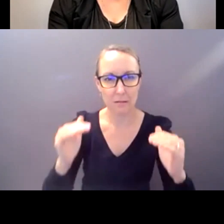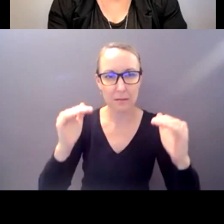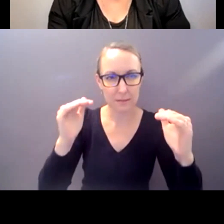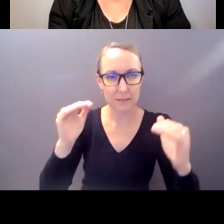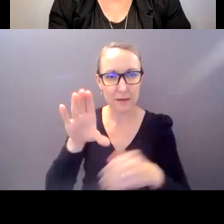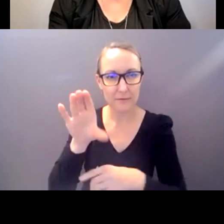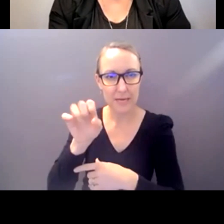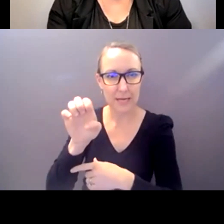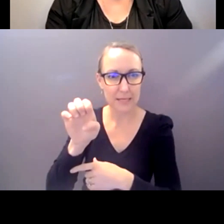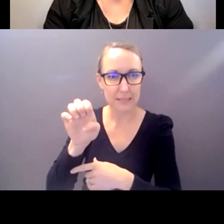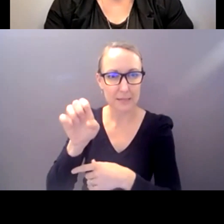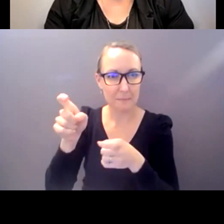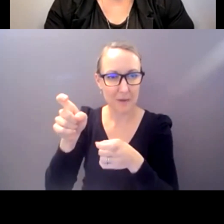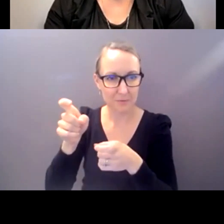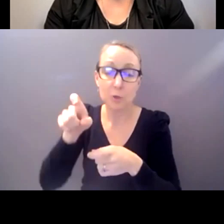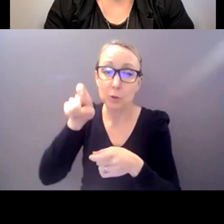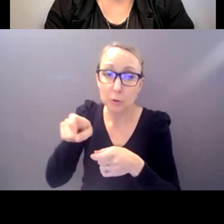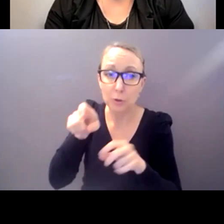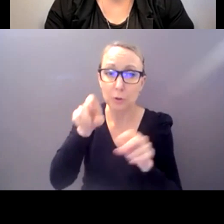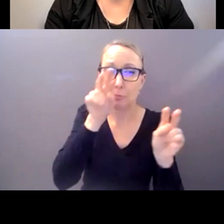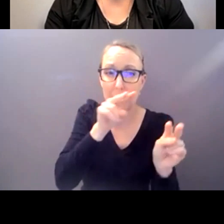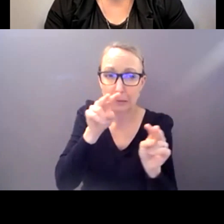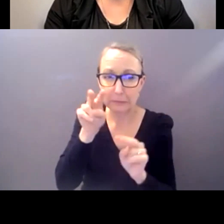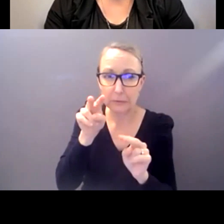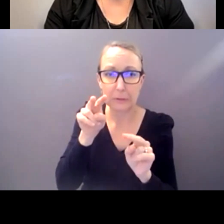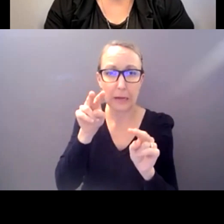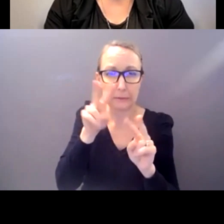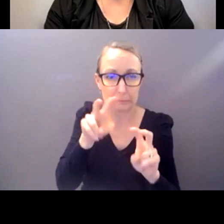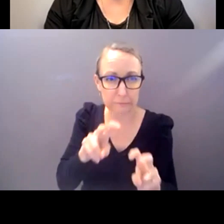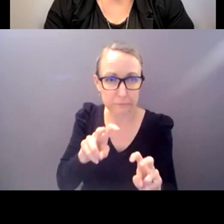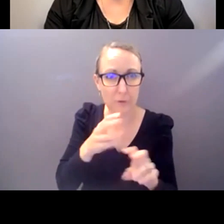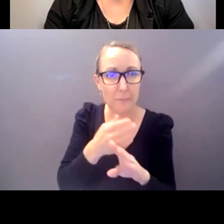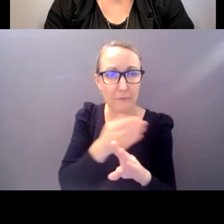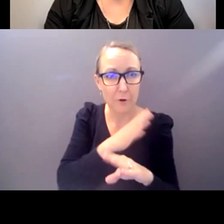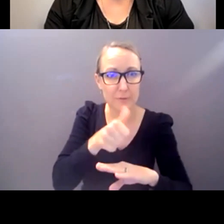at when building out a coordinated model.